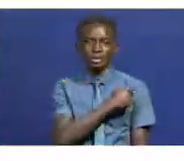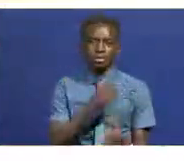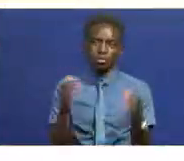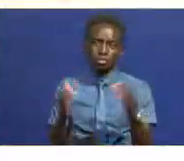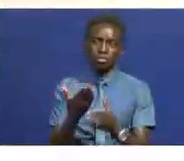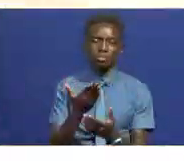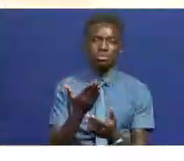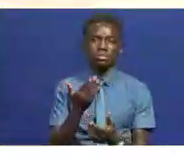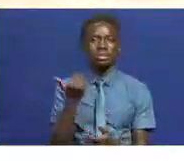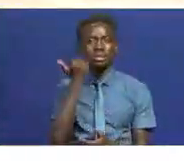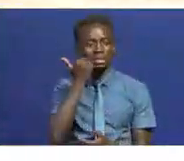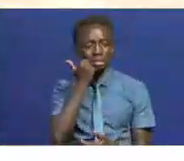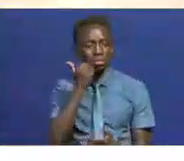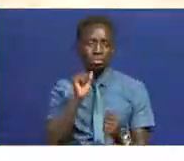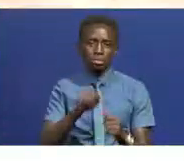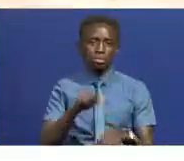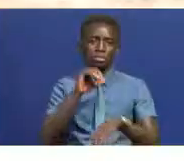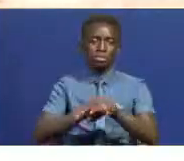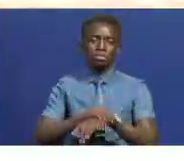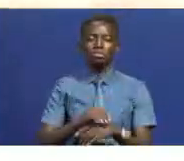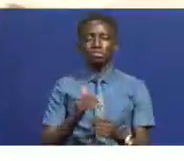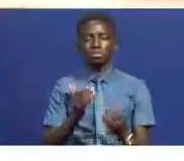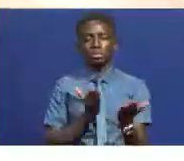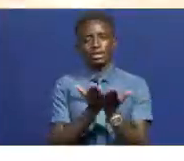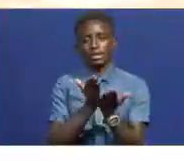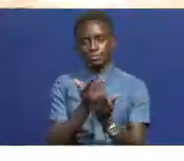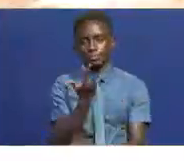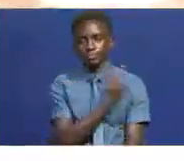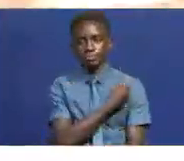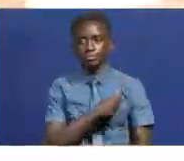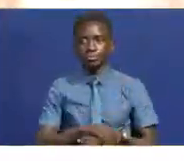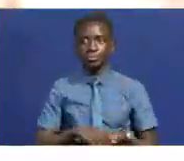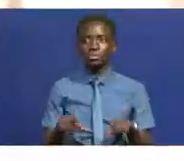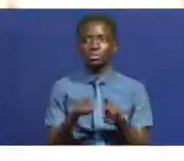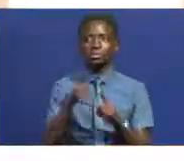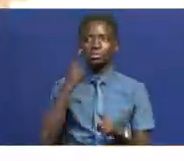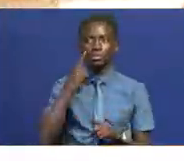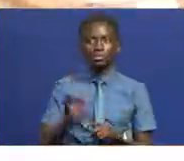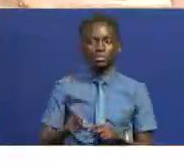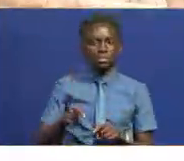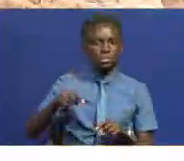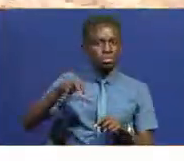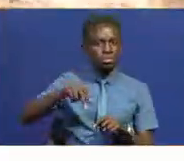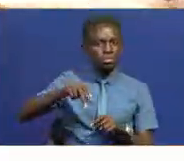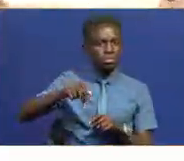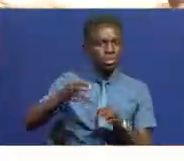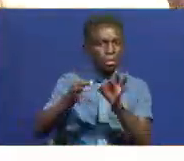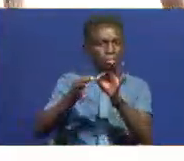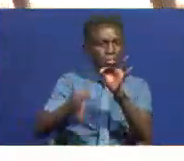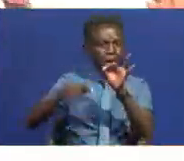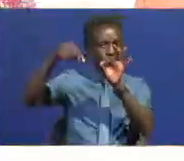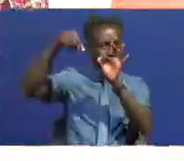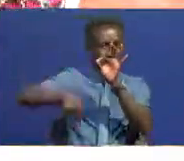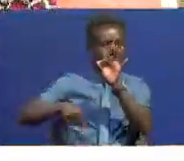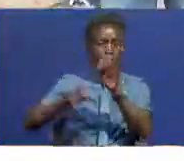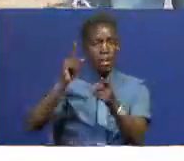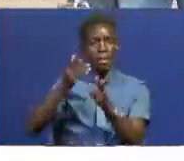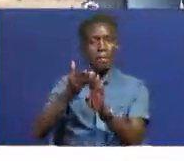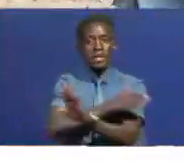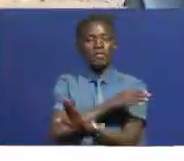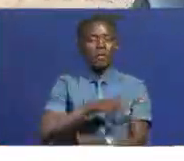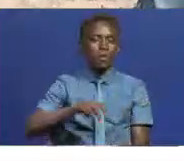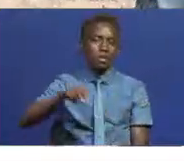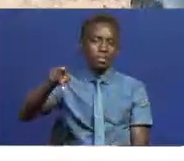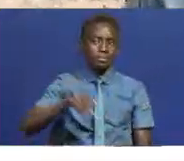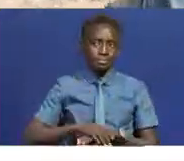They have to get to work and test the water levels to determine the depth before taking the risk to wade through the murky waters.